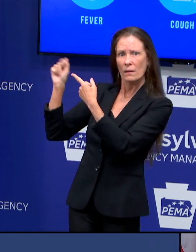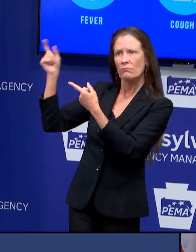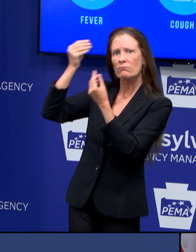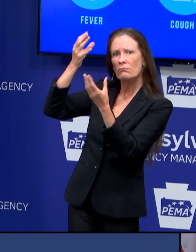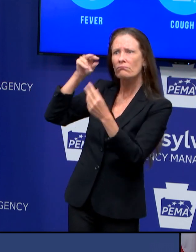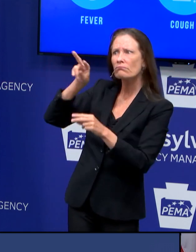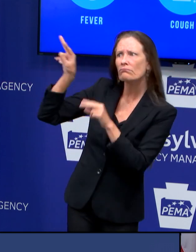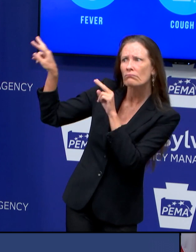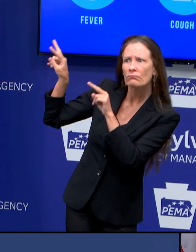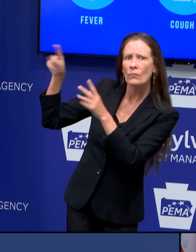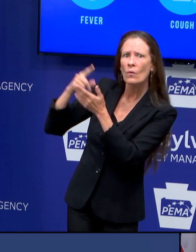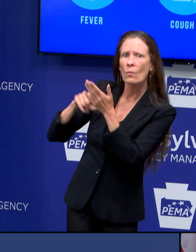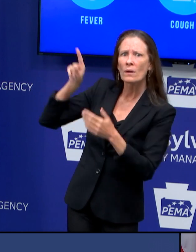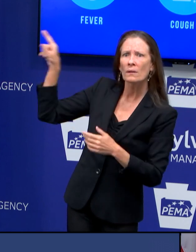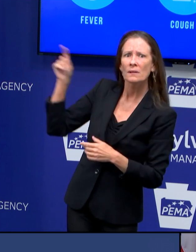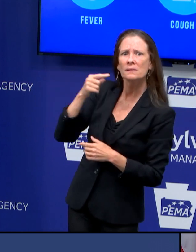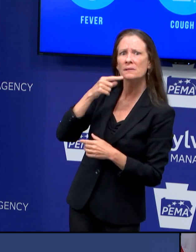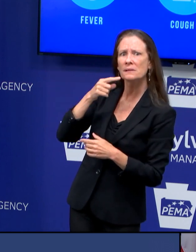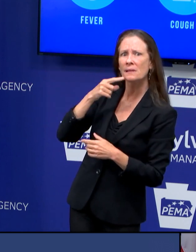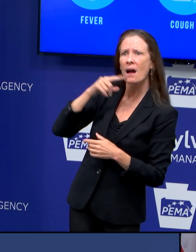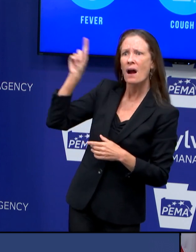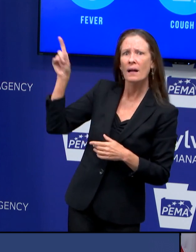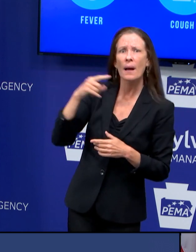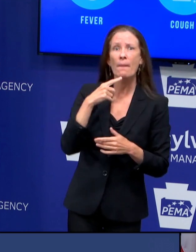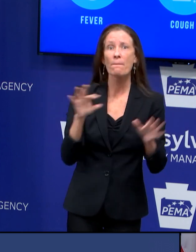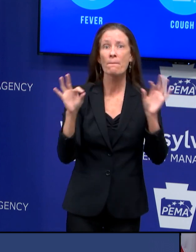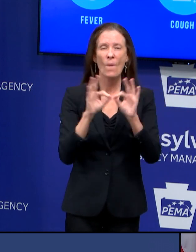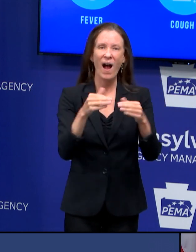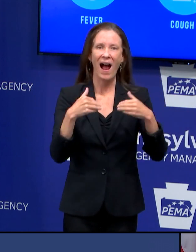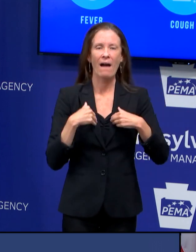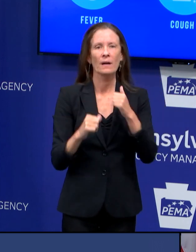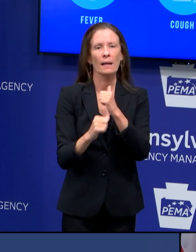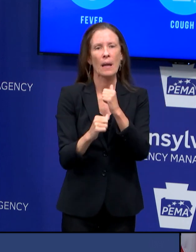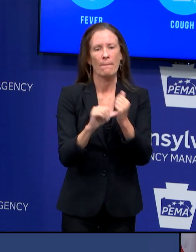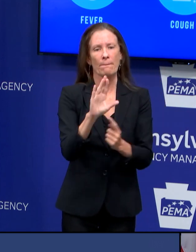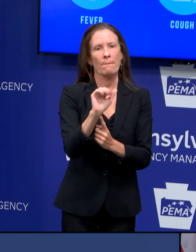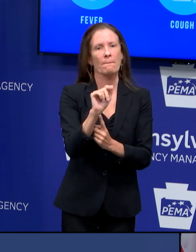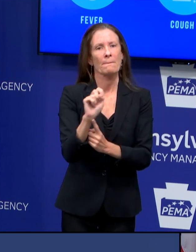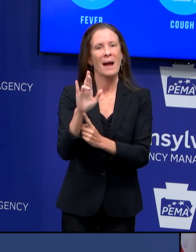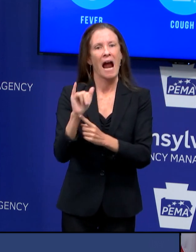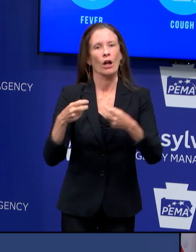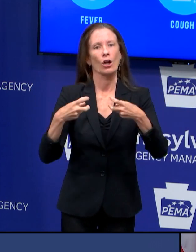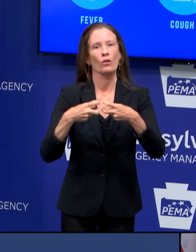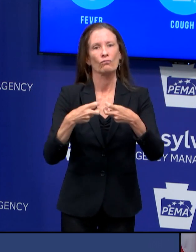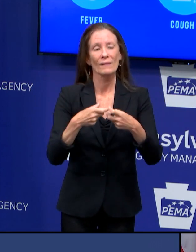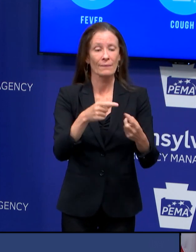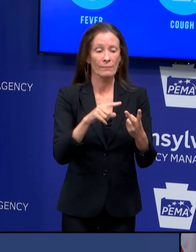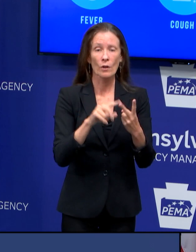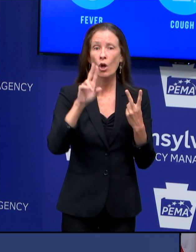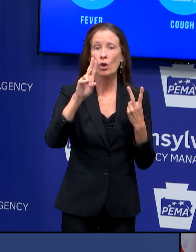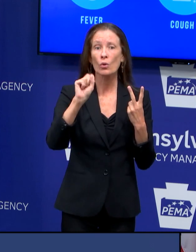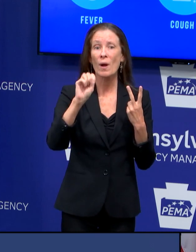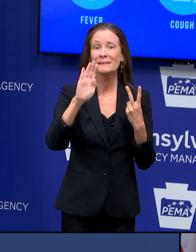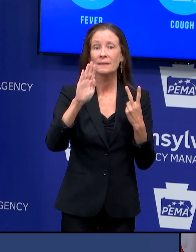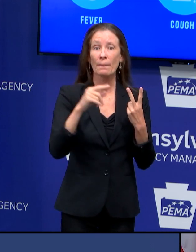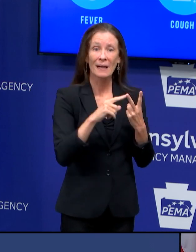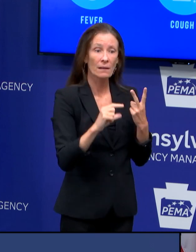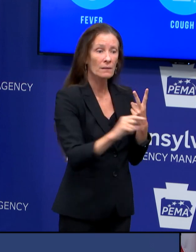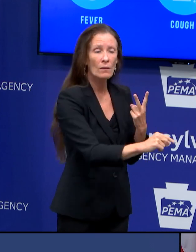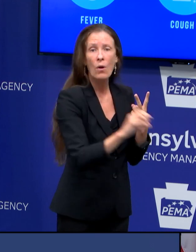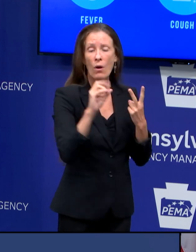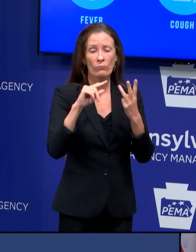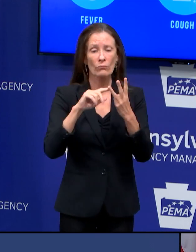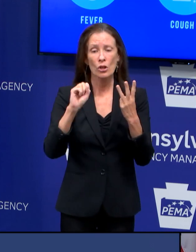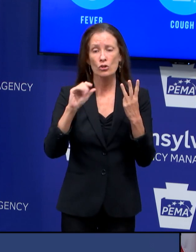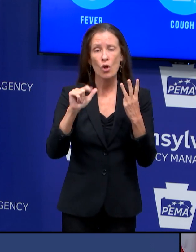Most models are battery-operated, but others can be powered by a USB connection, solar-powered, or by a crank that charges an internal